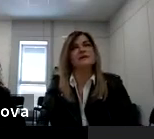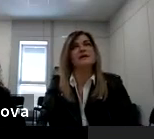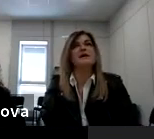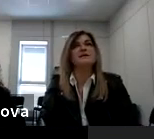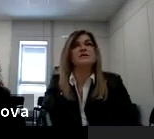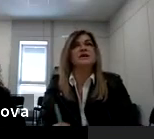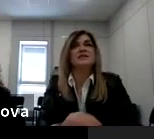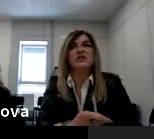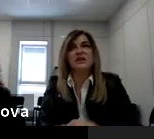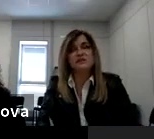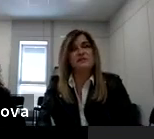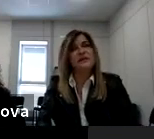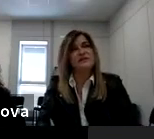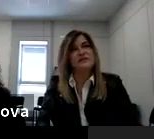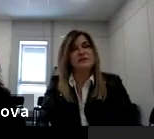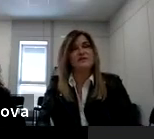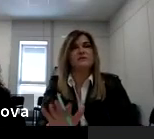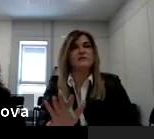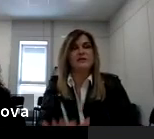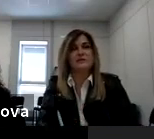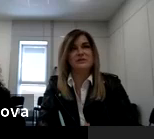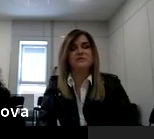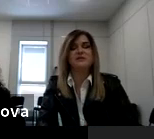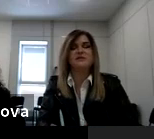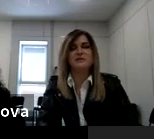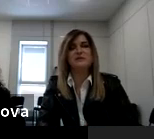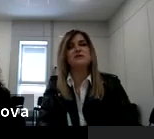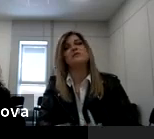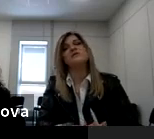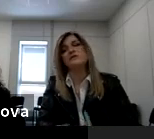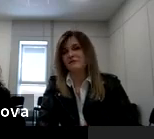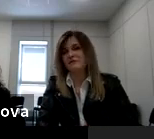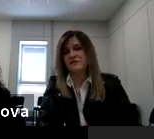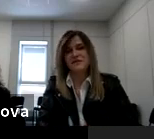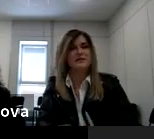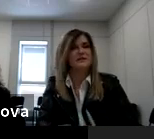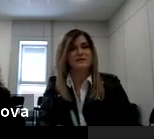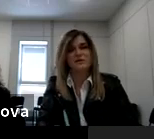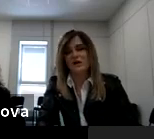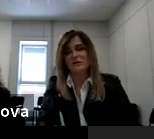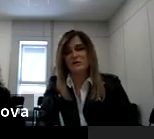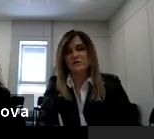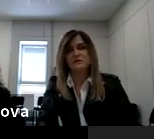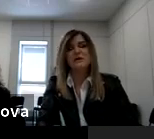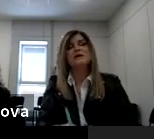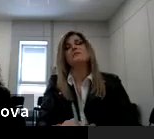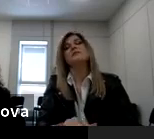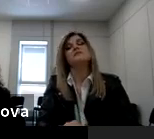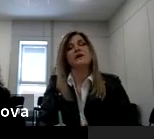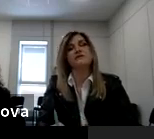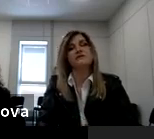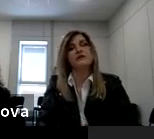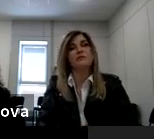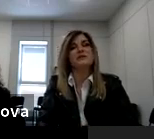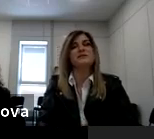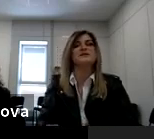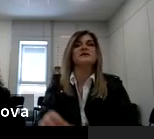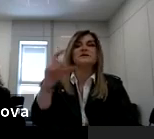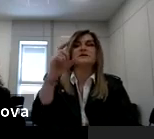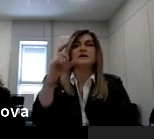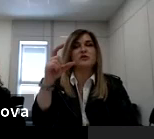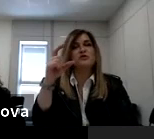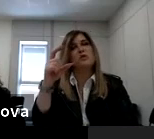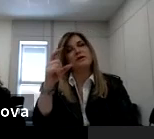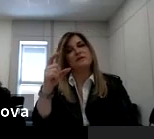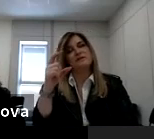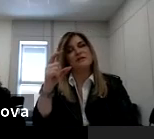Yeah. So just 5 degrees. So Inti-beam, it's a fixture with 5 degree and no other options. Because 5-degree optics,